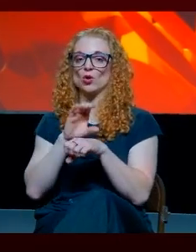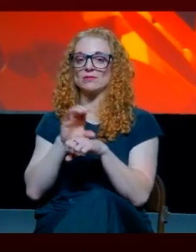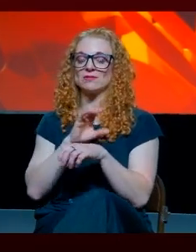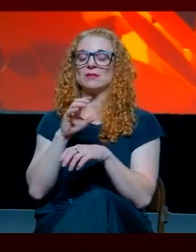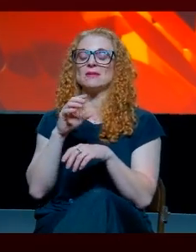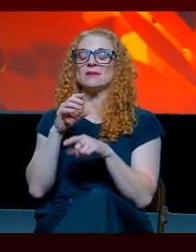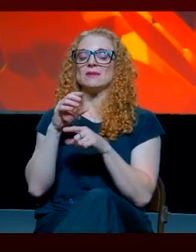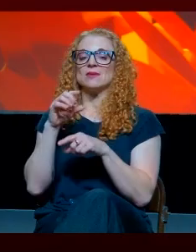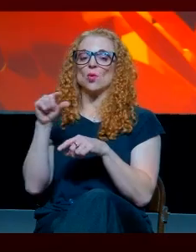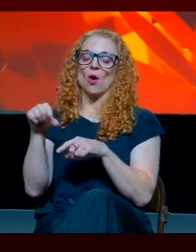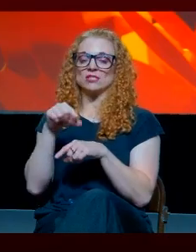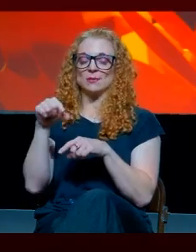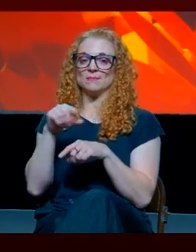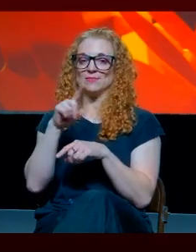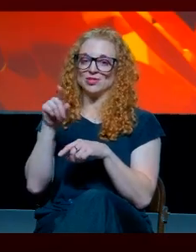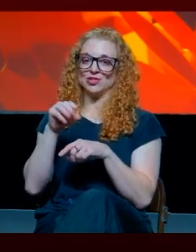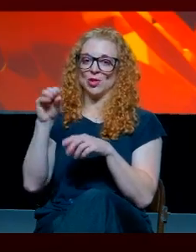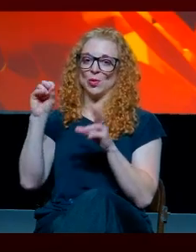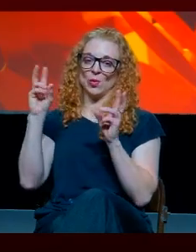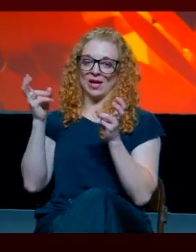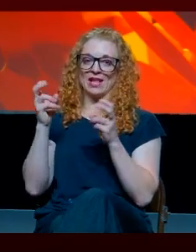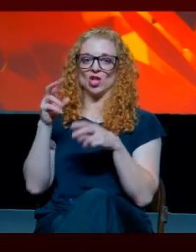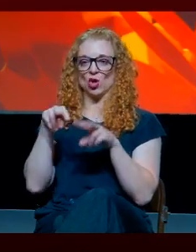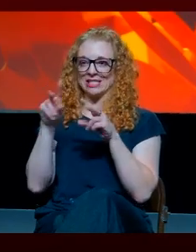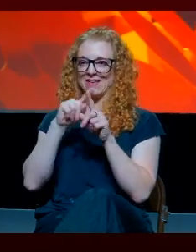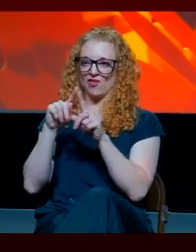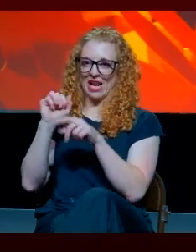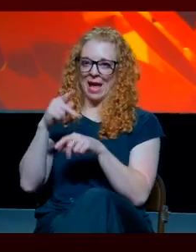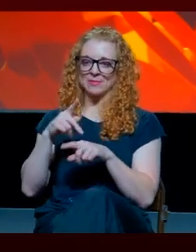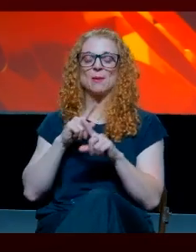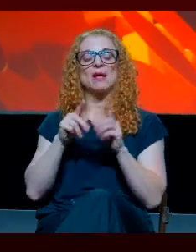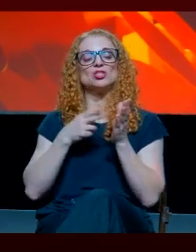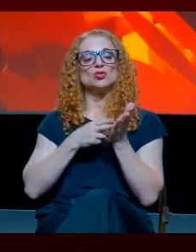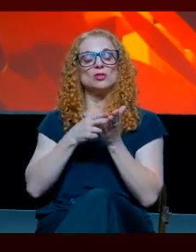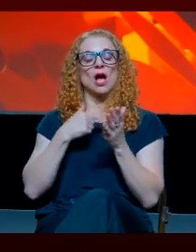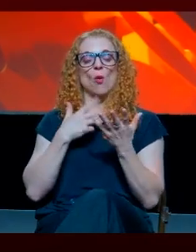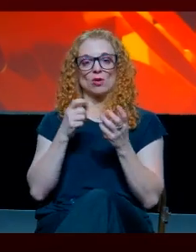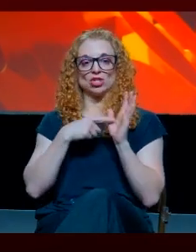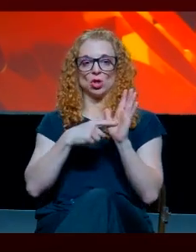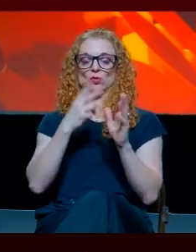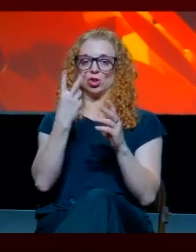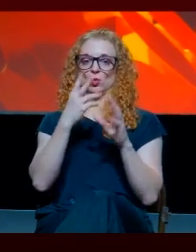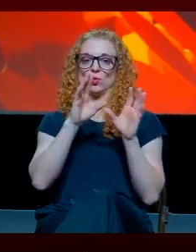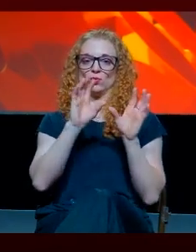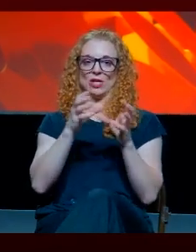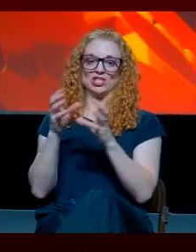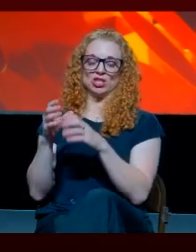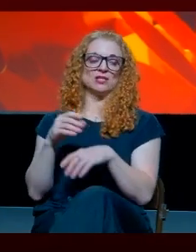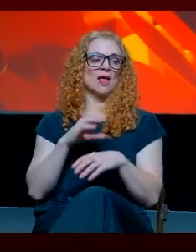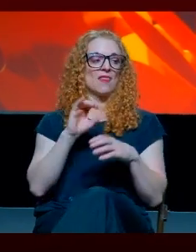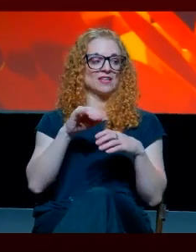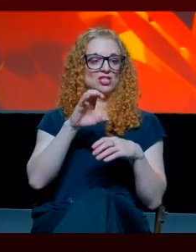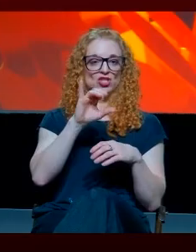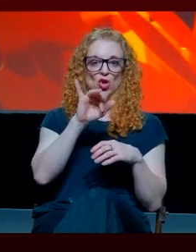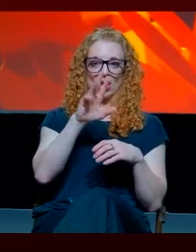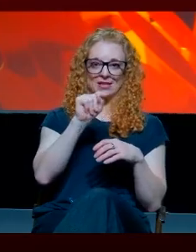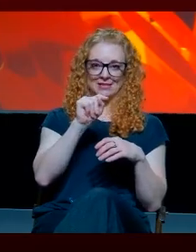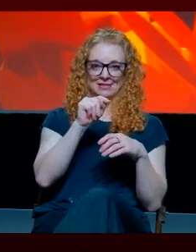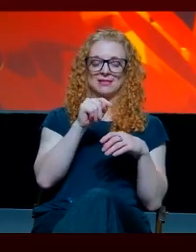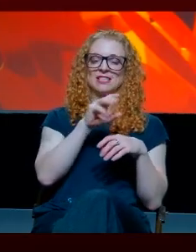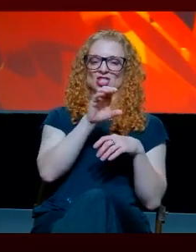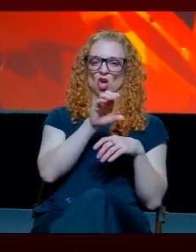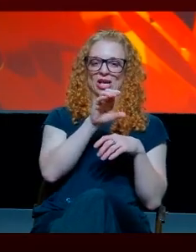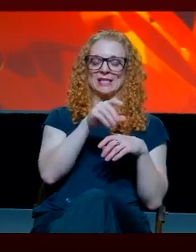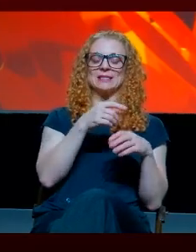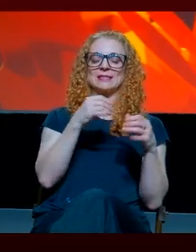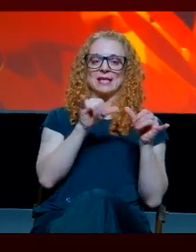applications. But the truth is, I wanted to point out two regions. So if we've got the circuit size, the number of gates in that circuit,